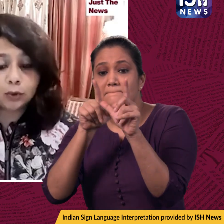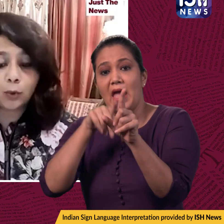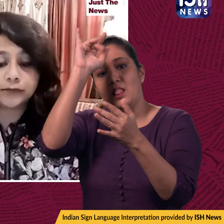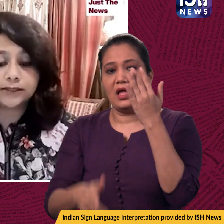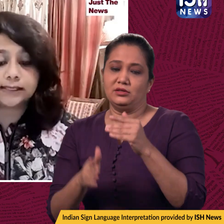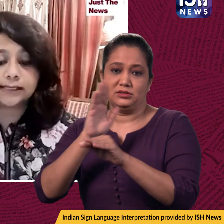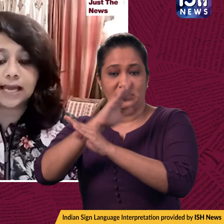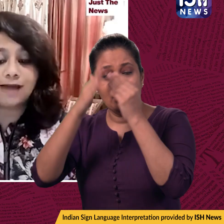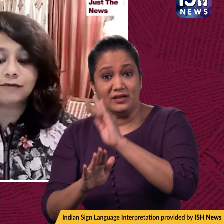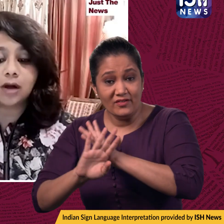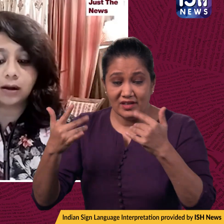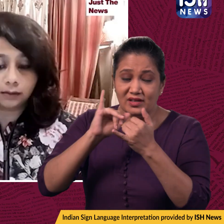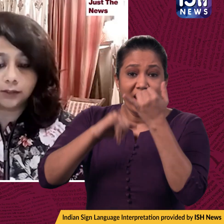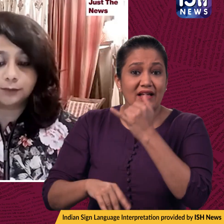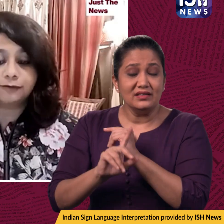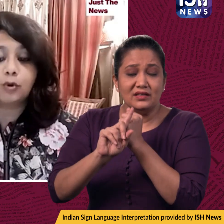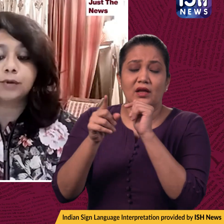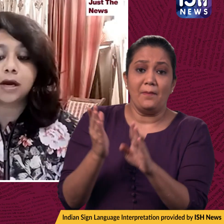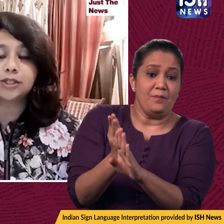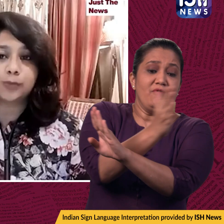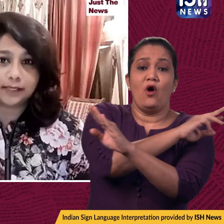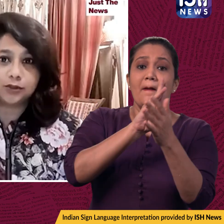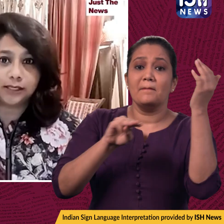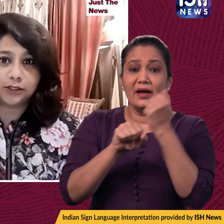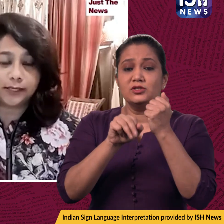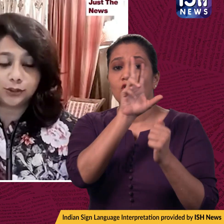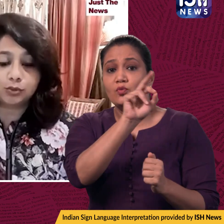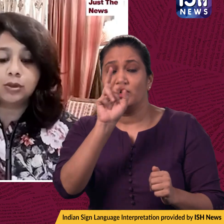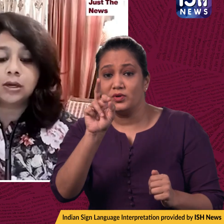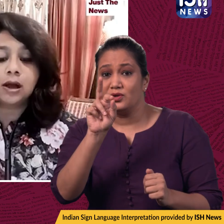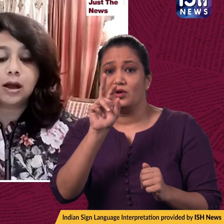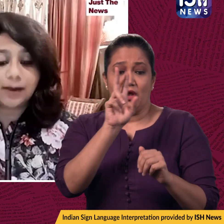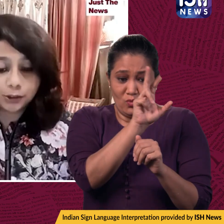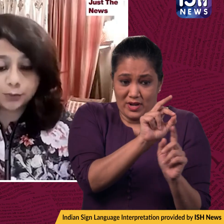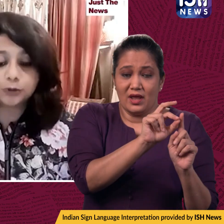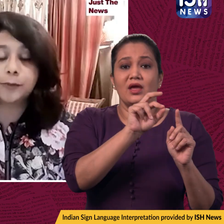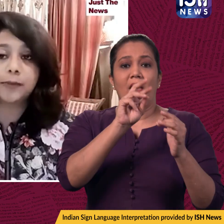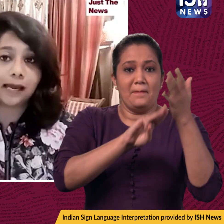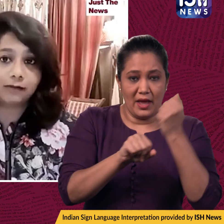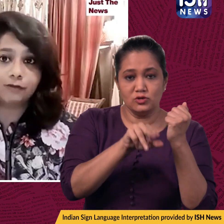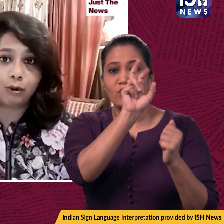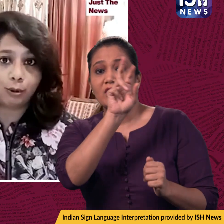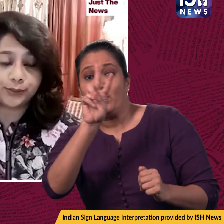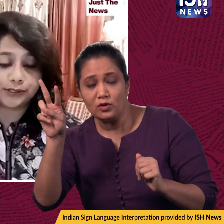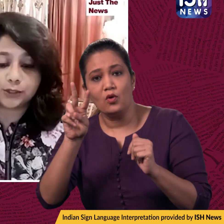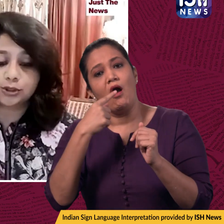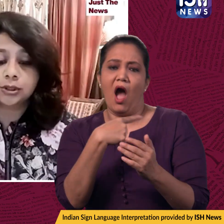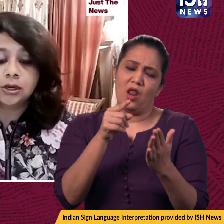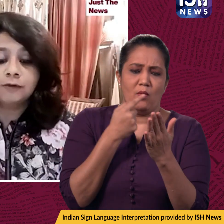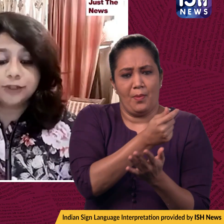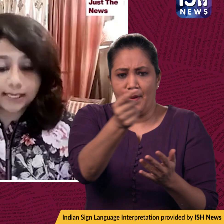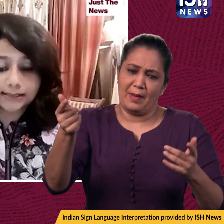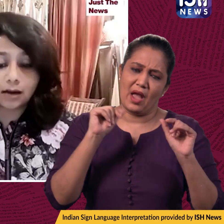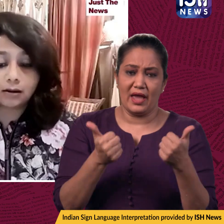and all COVID deaths that have occurred before March 20th, 2022 are eligible to apply for